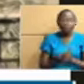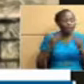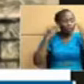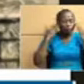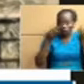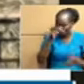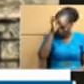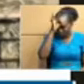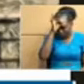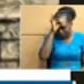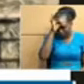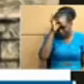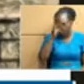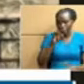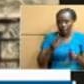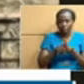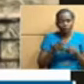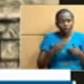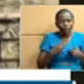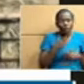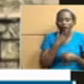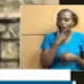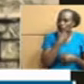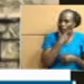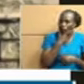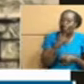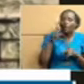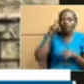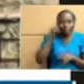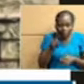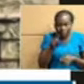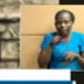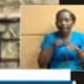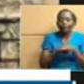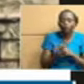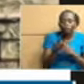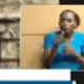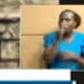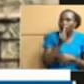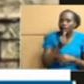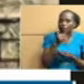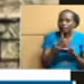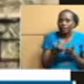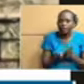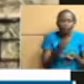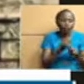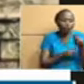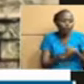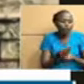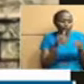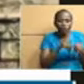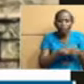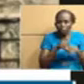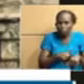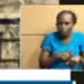about, and there's an assumption that their entry into the private sector, into trade, into farming,